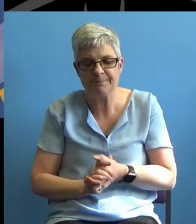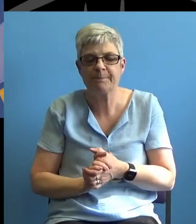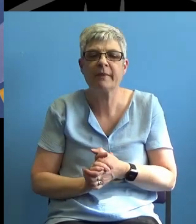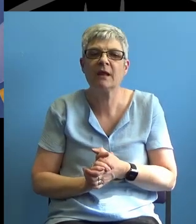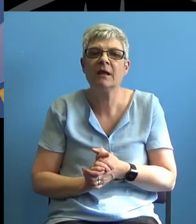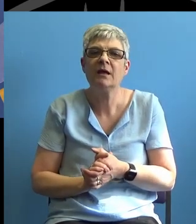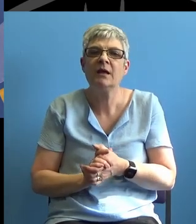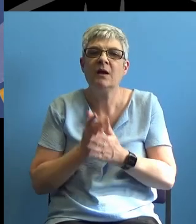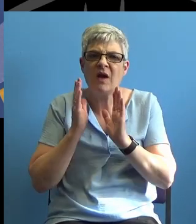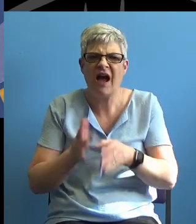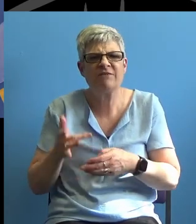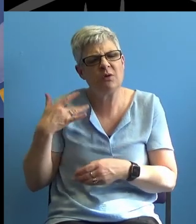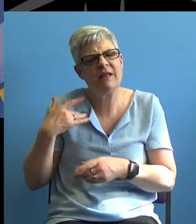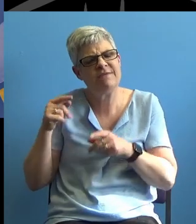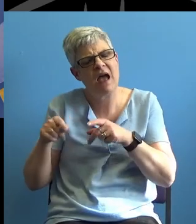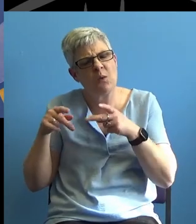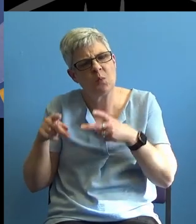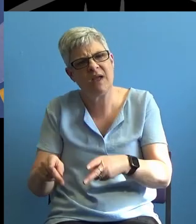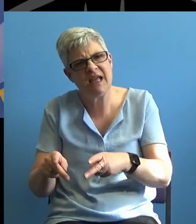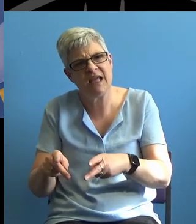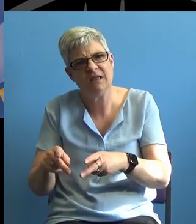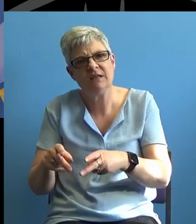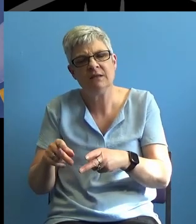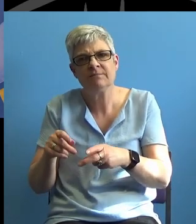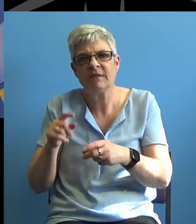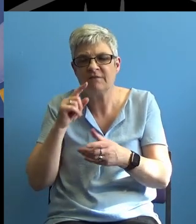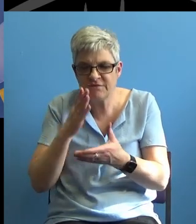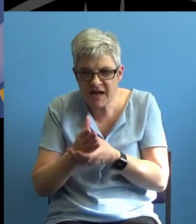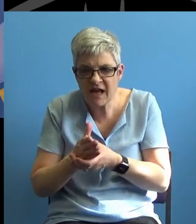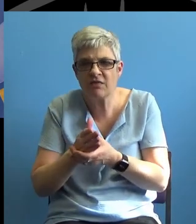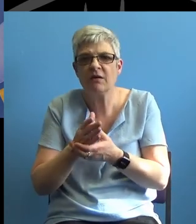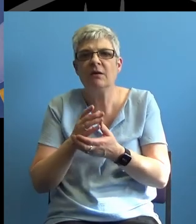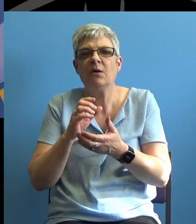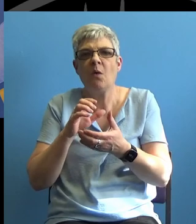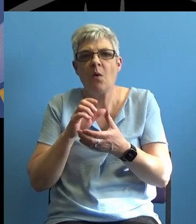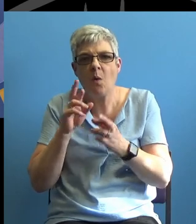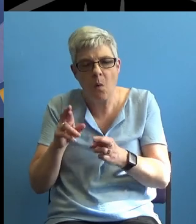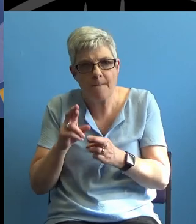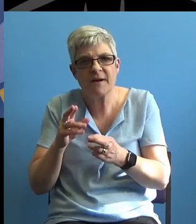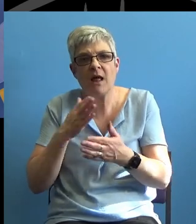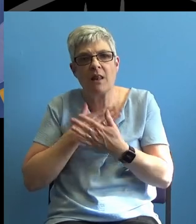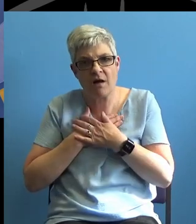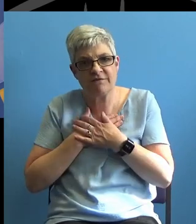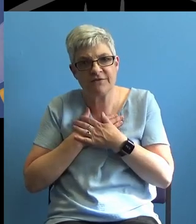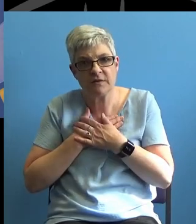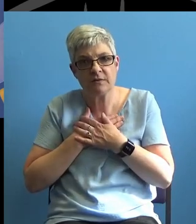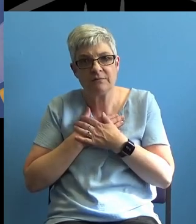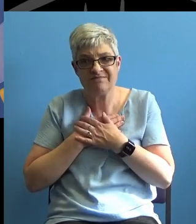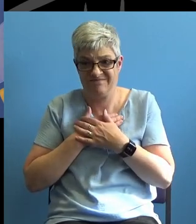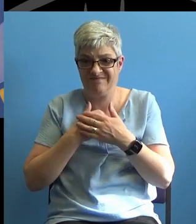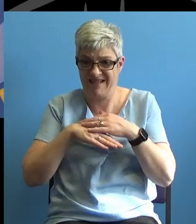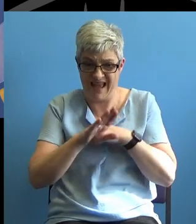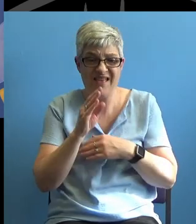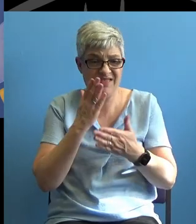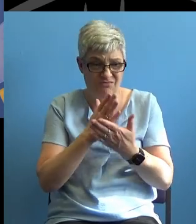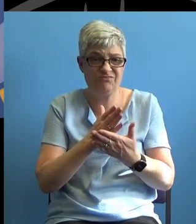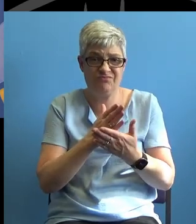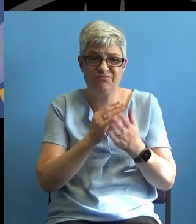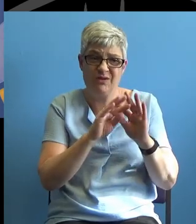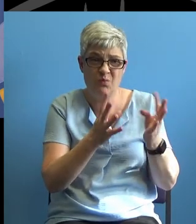And we have to live out that way of Jesus, that faith and hope and love in the real world.